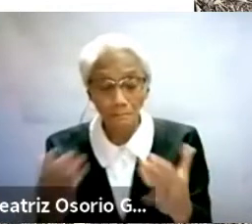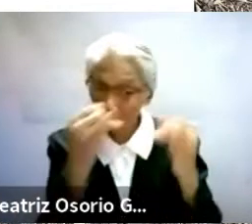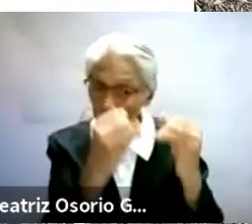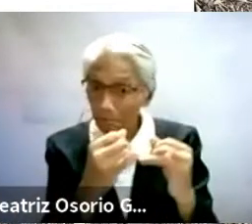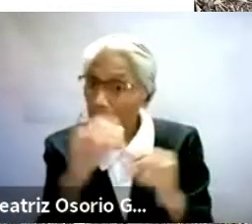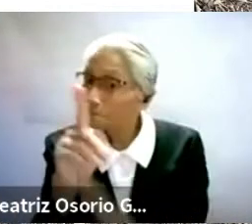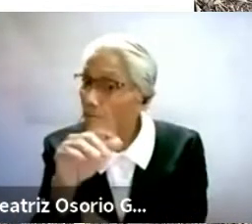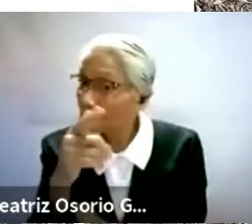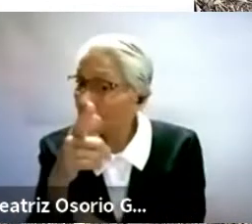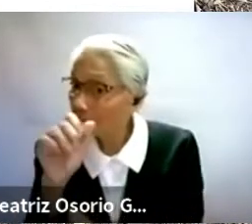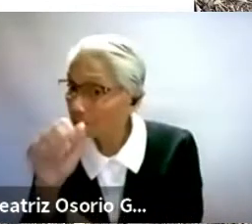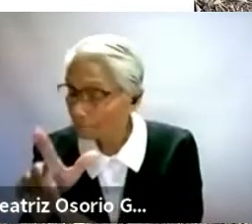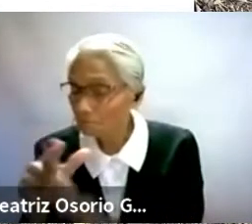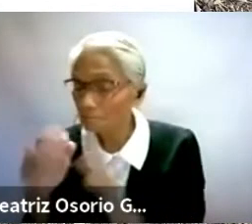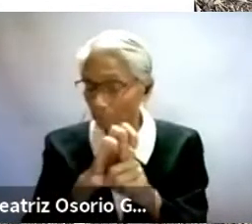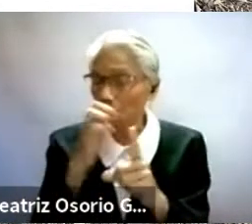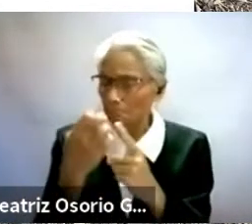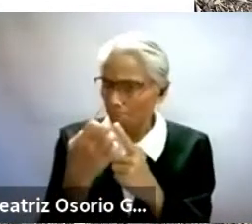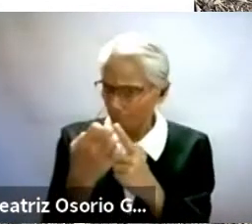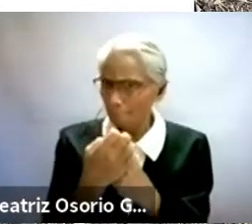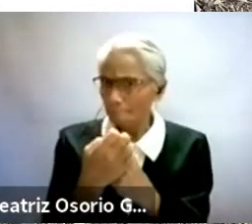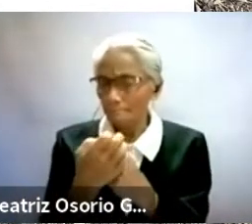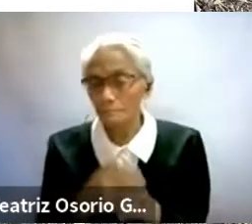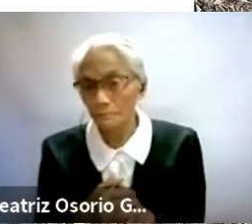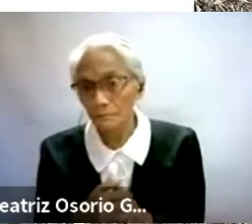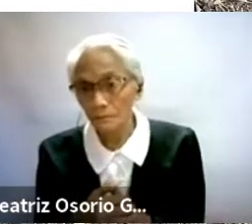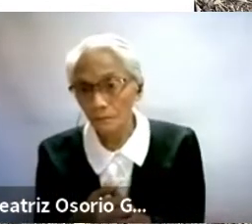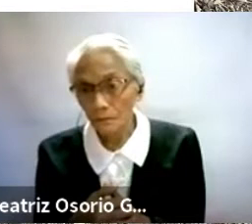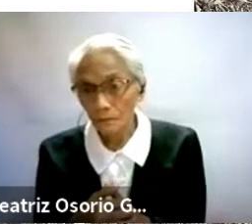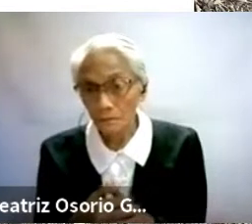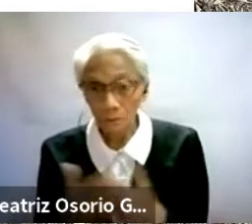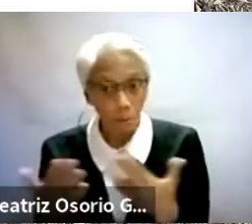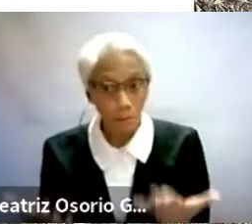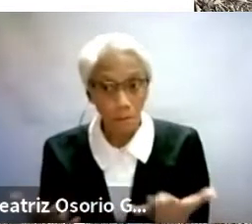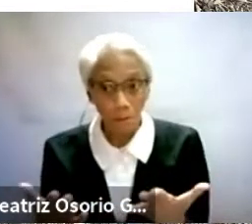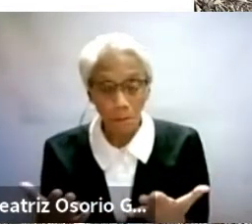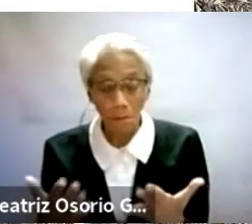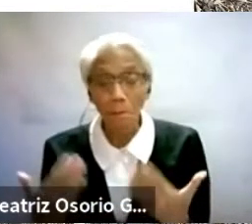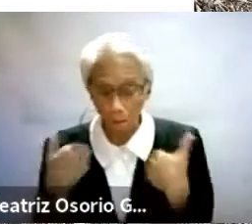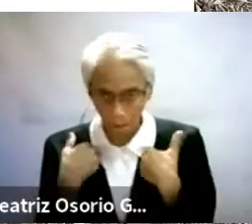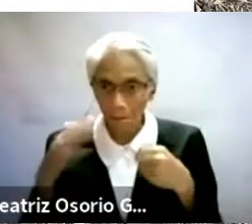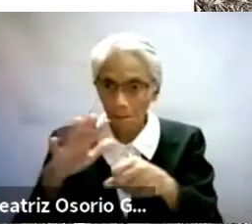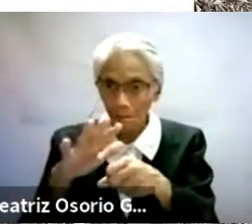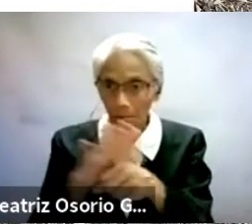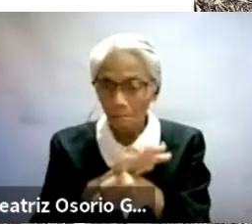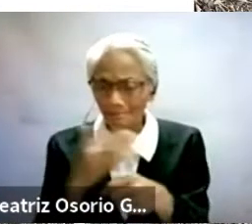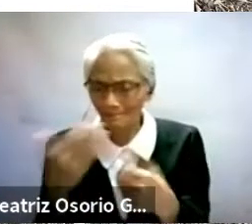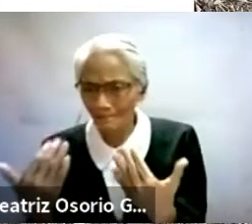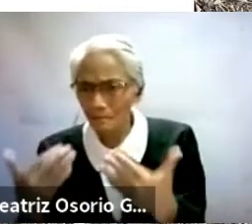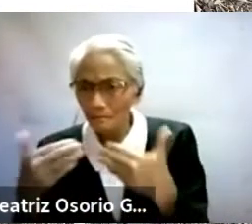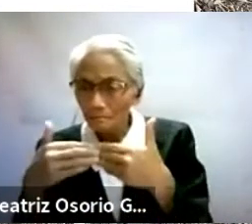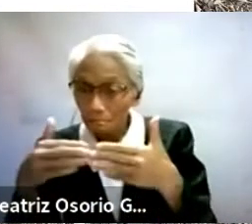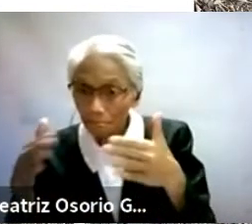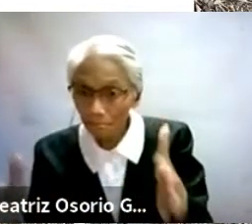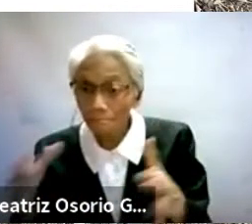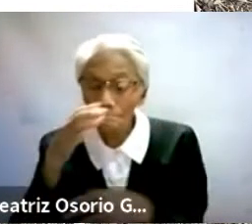from as early as their evolving capacity permits. And, of course, that generates tensions. The emphasis on in the general